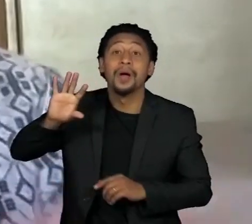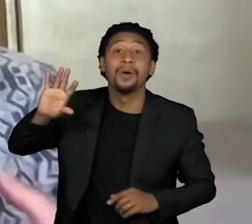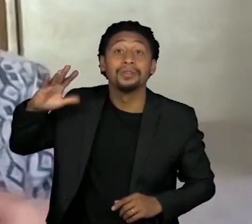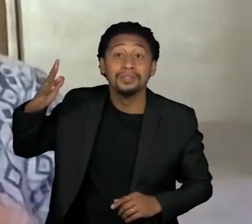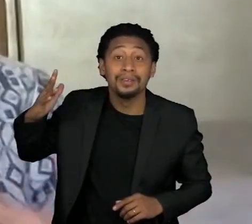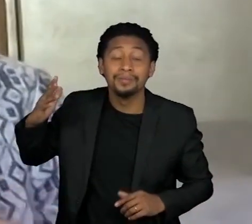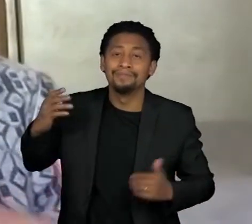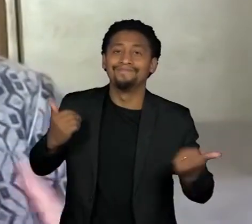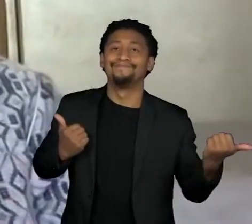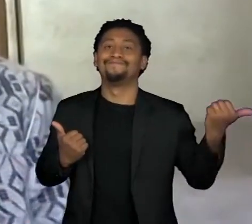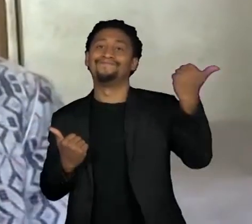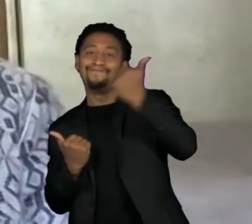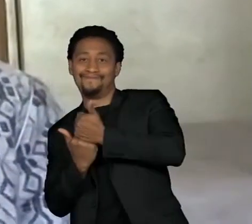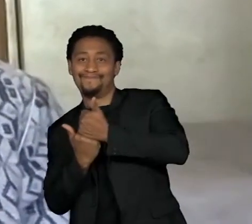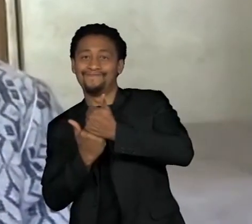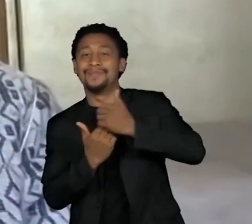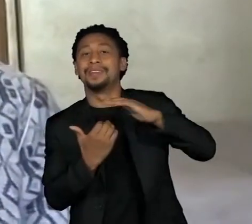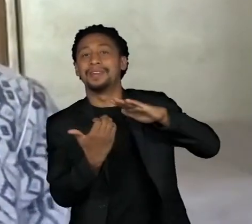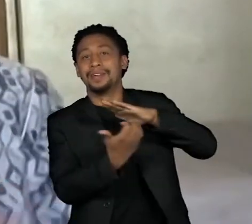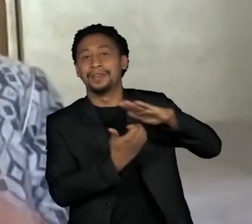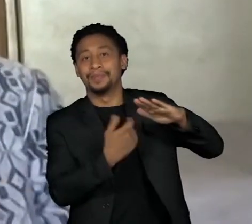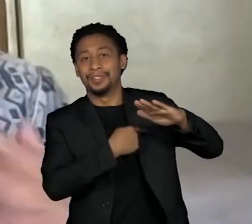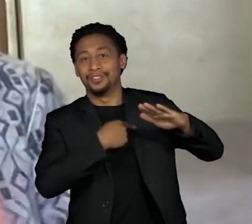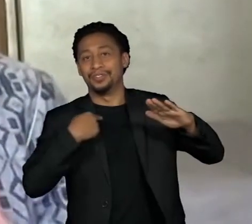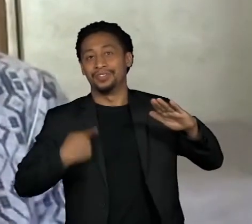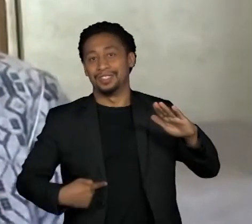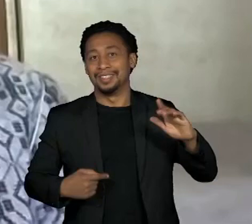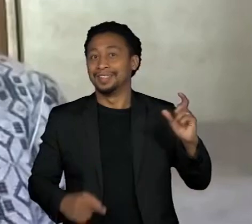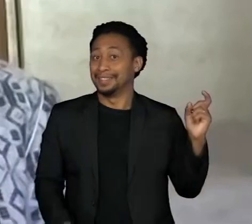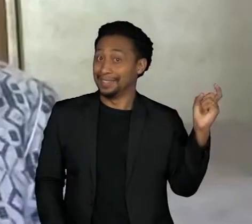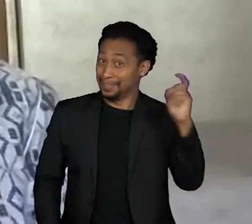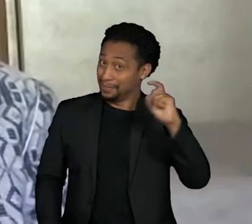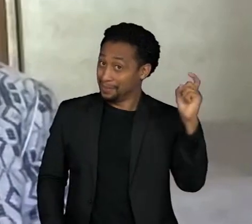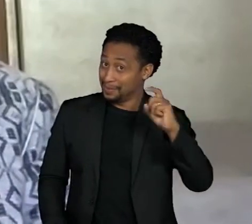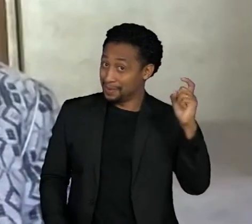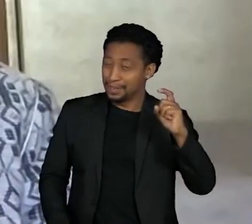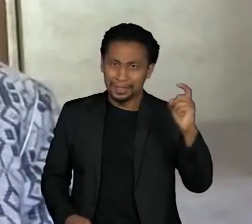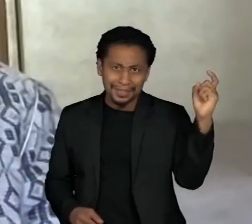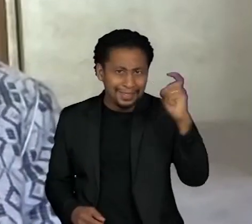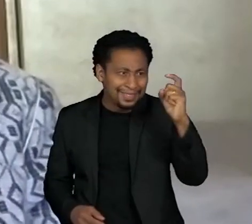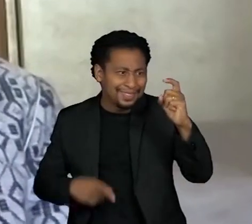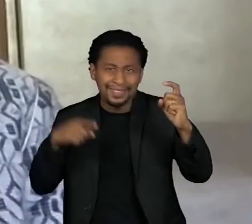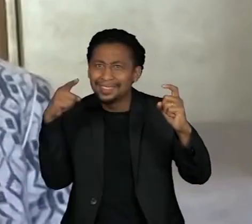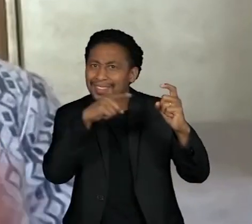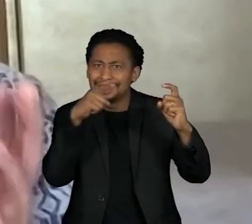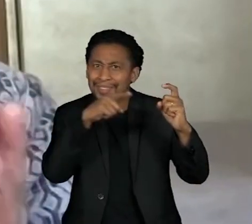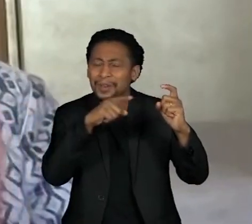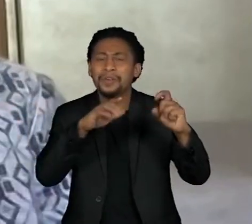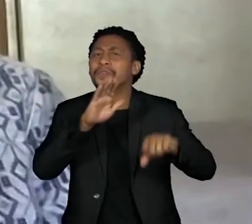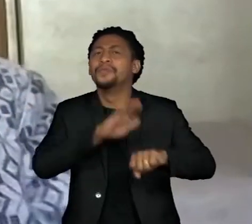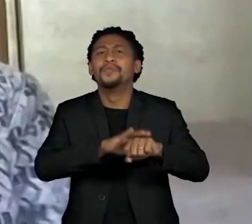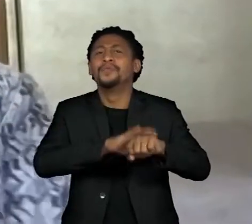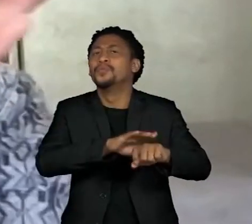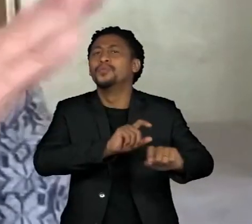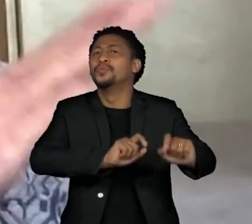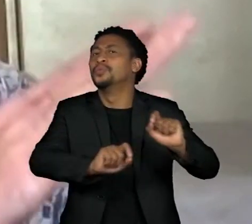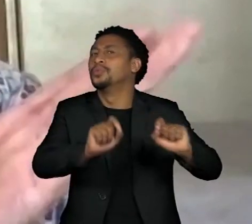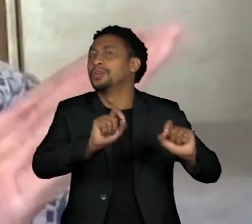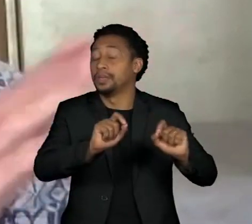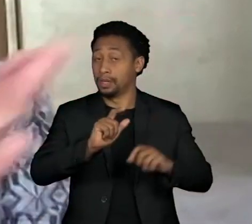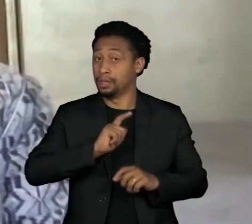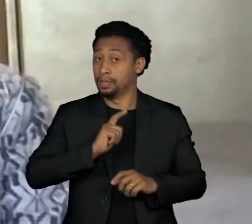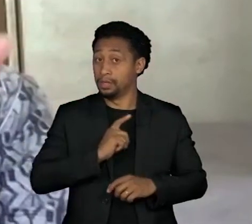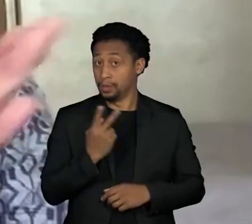TikTok, ByteDance. And if you look at what TikTok has been able to do, it's actually, it has two